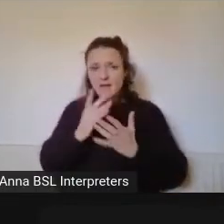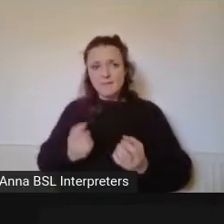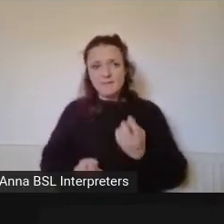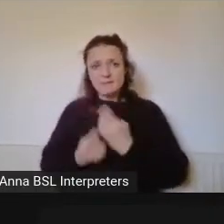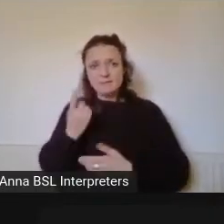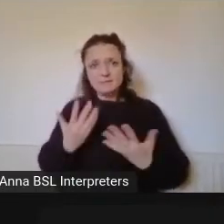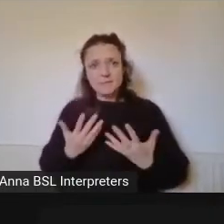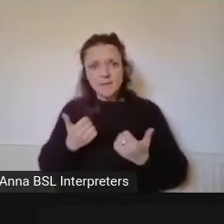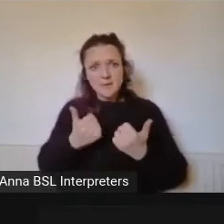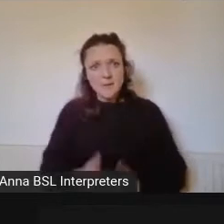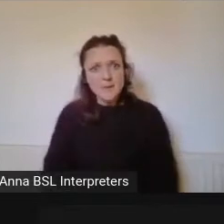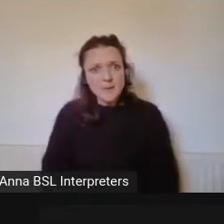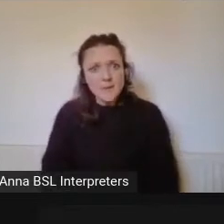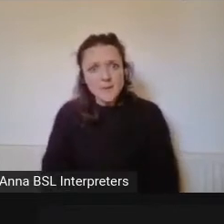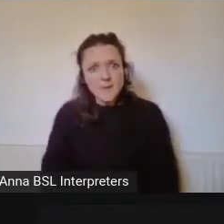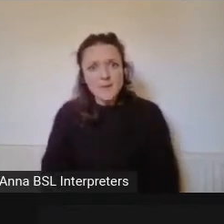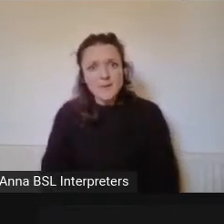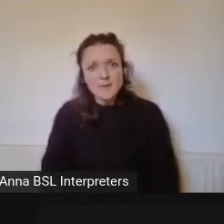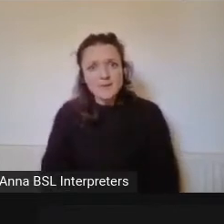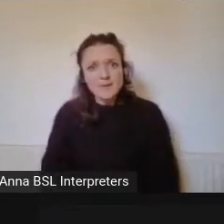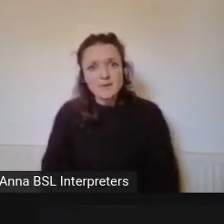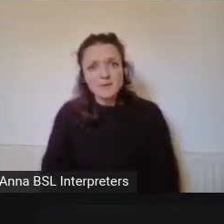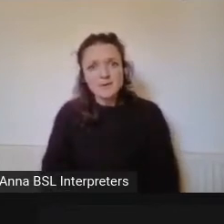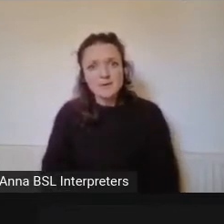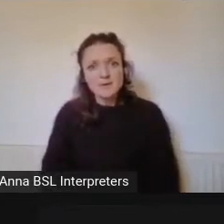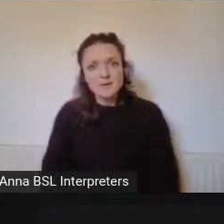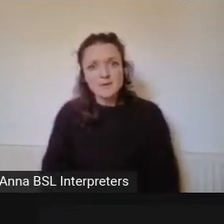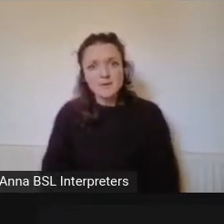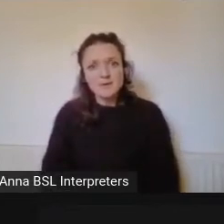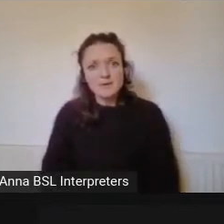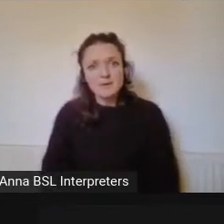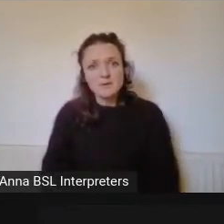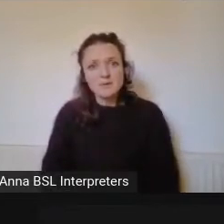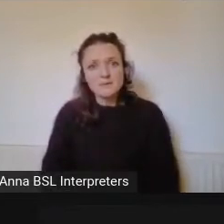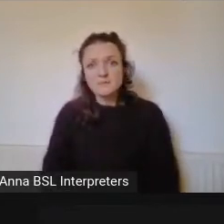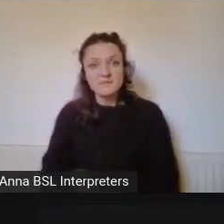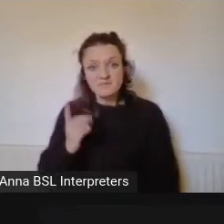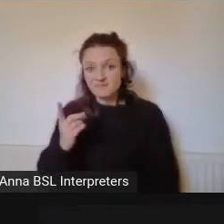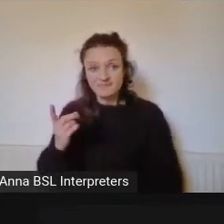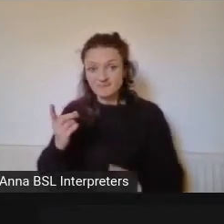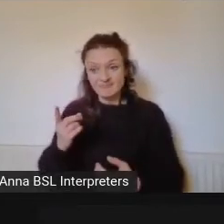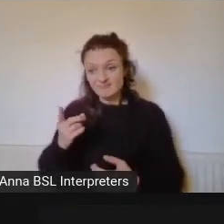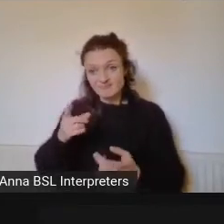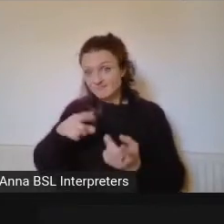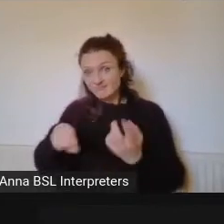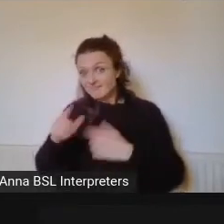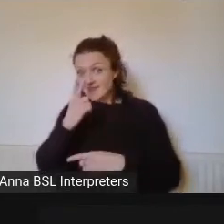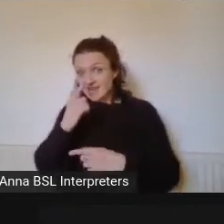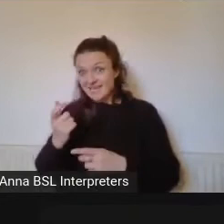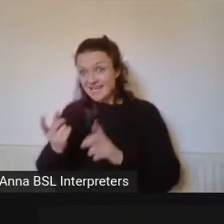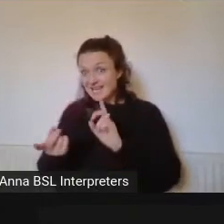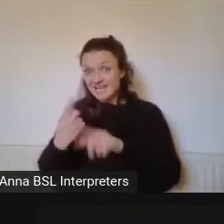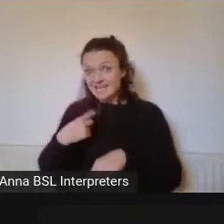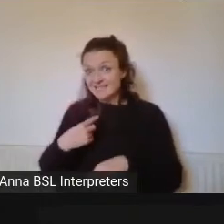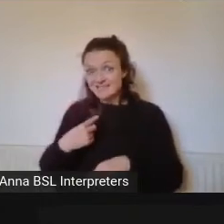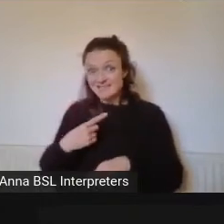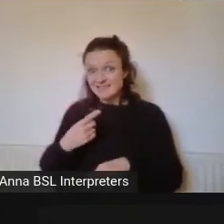I say this generally to whoever may want to pick that up. Marie Isabel, if you.